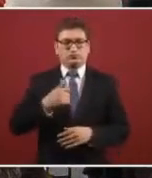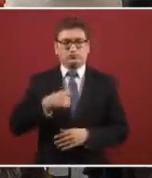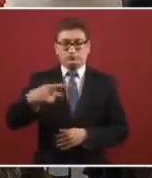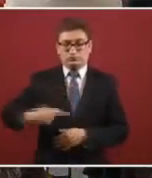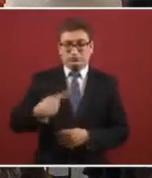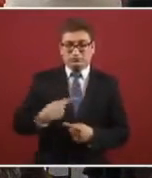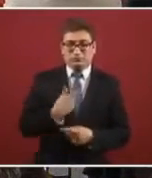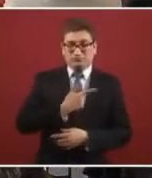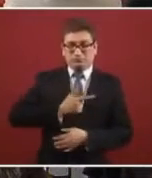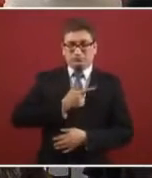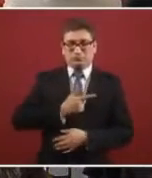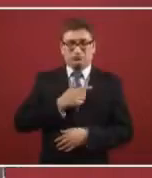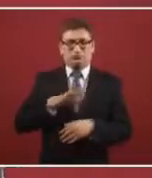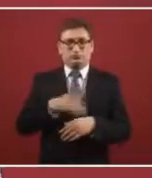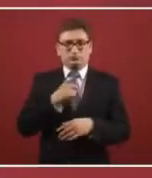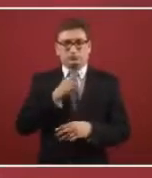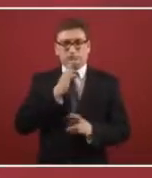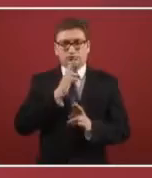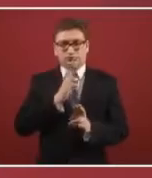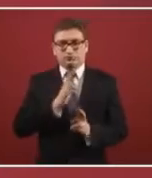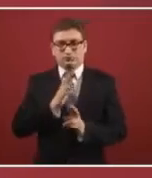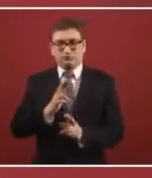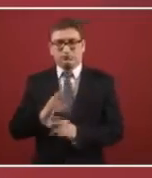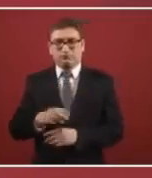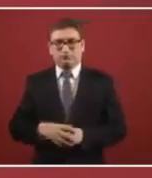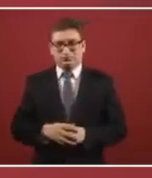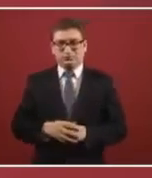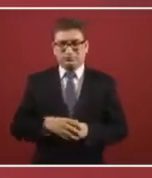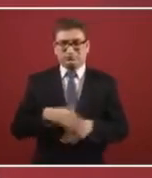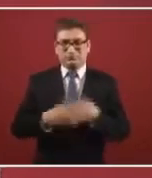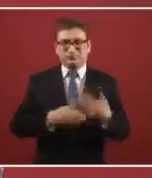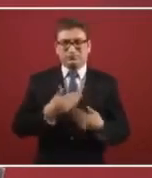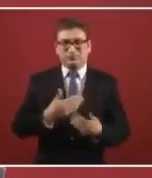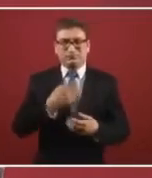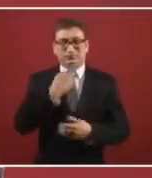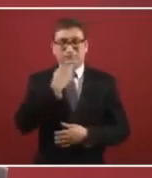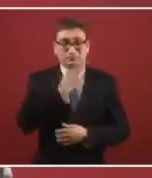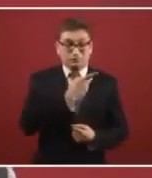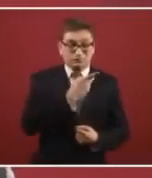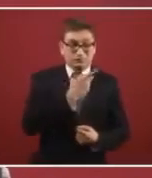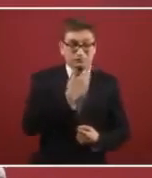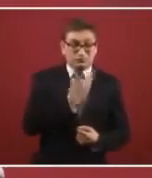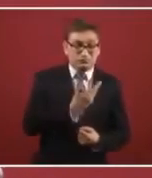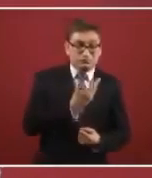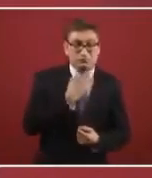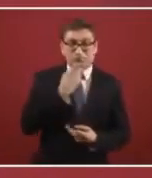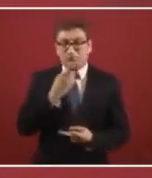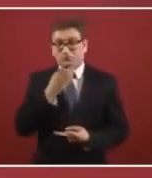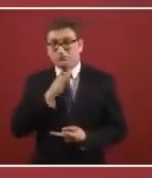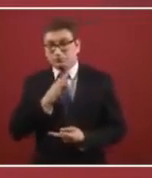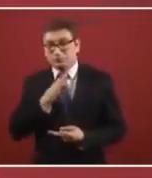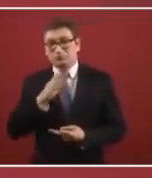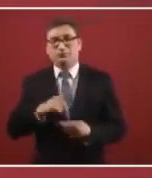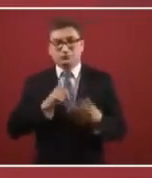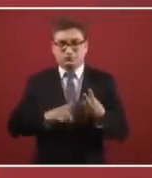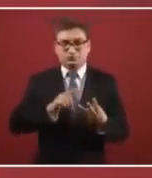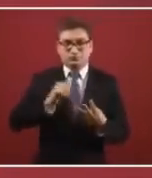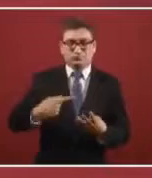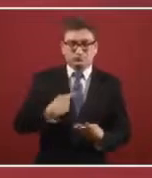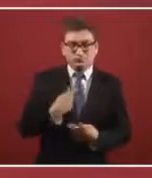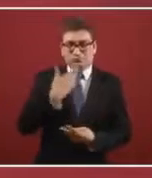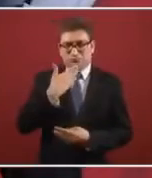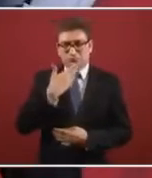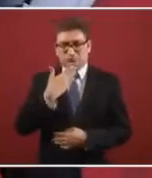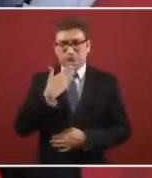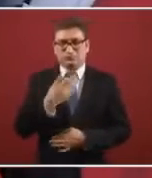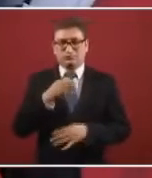I like these questions because no matter what you answer, you are wrong. But there's not two